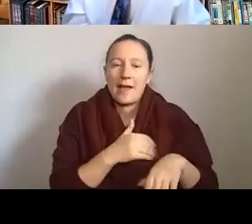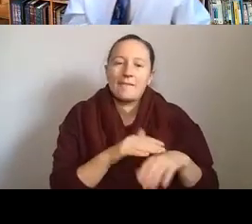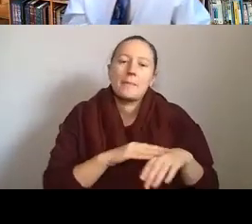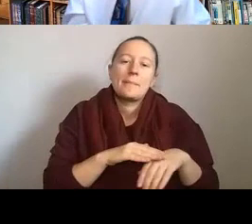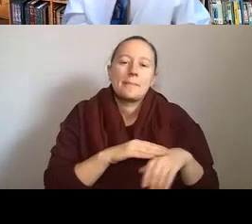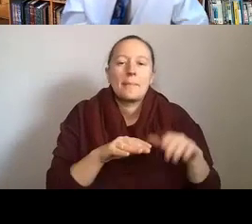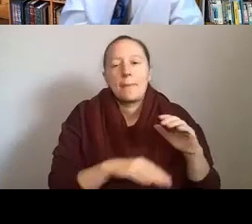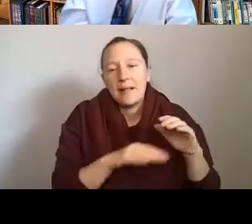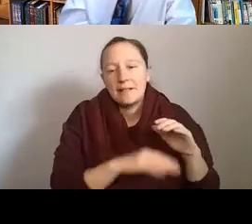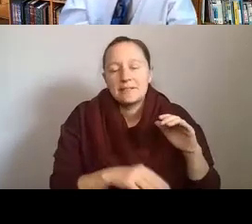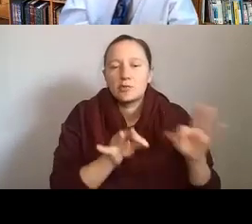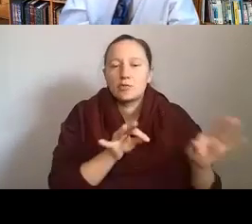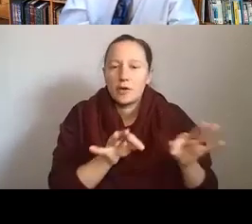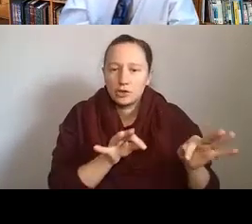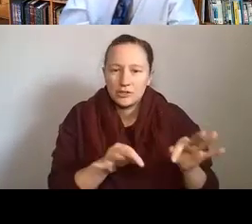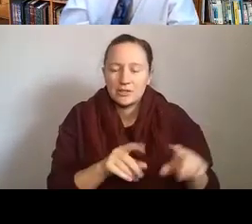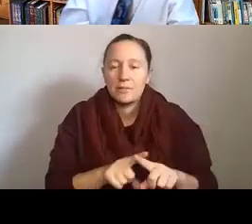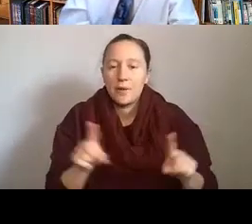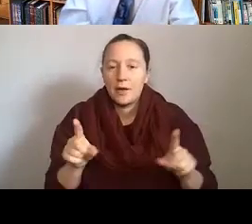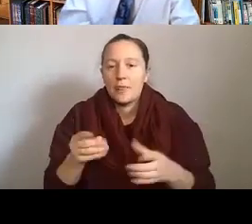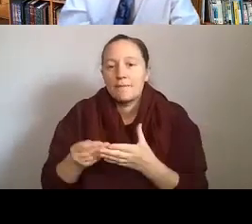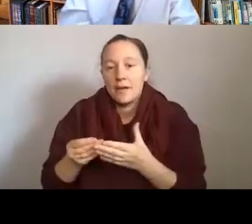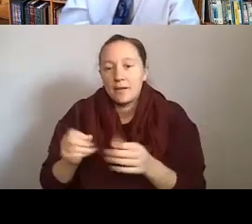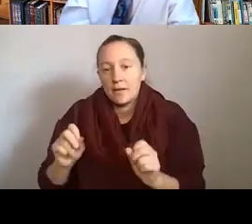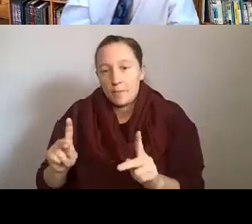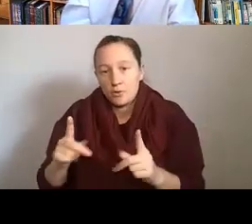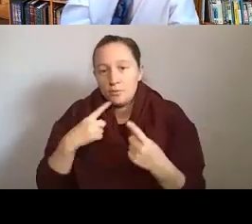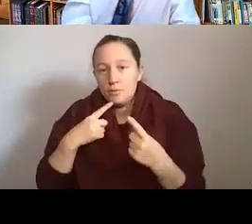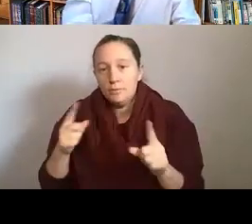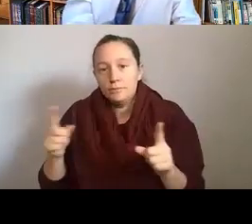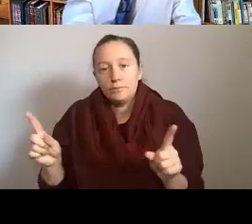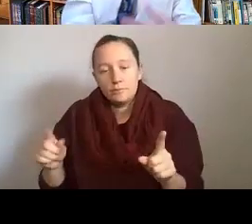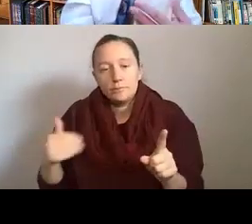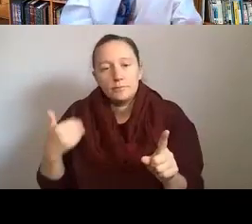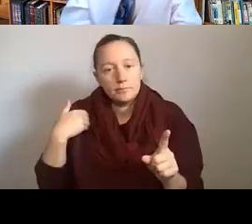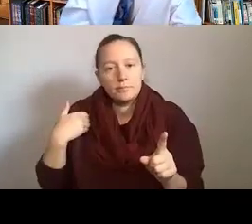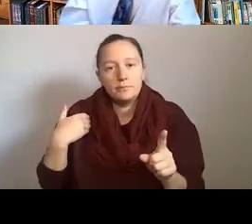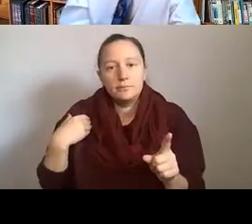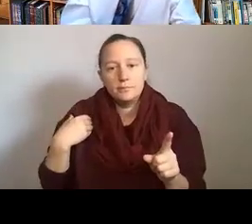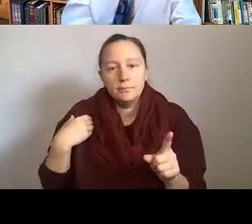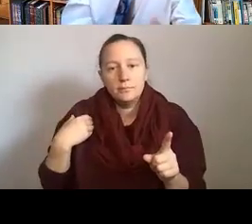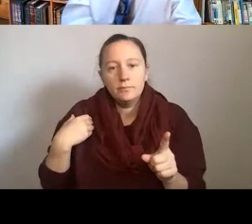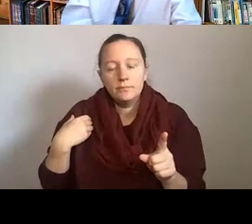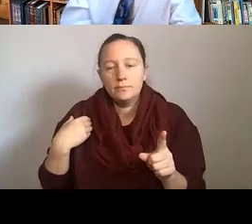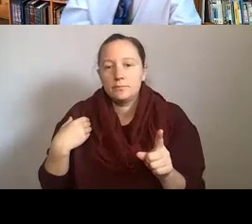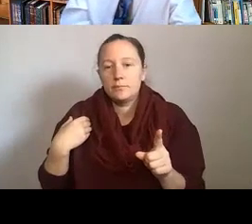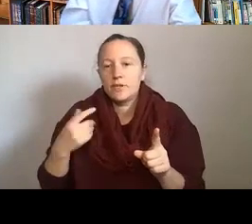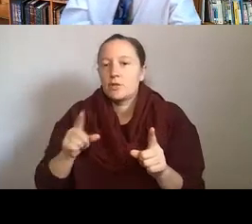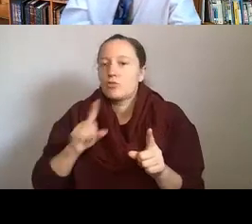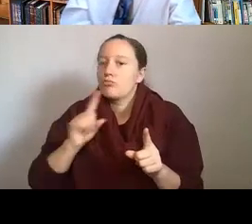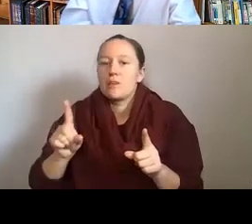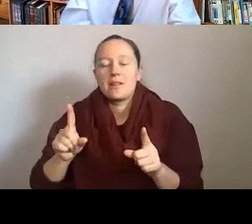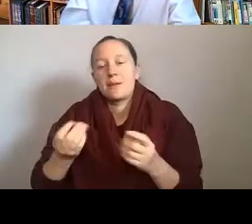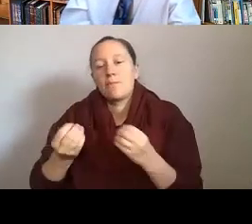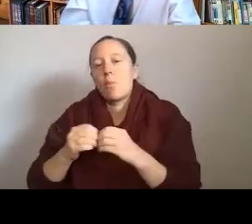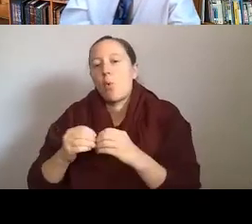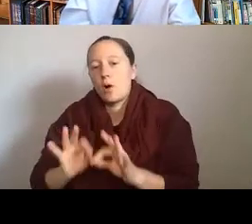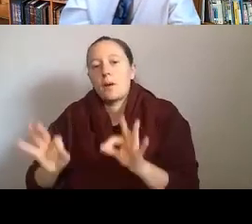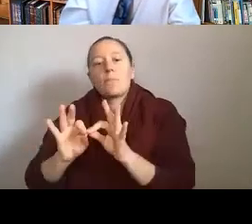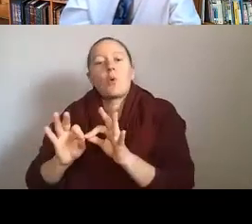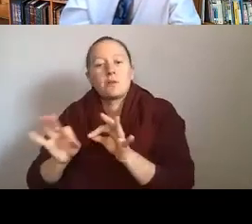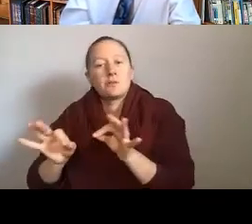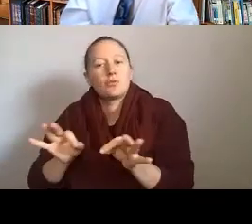instructions. However, the funding opportunity sometimes has superseding instructions that you should